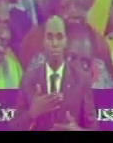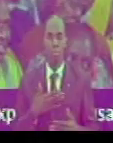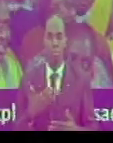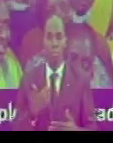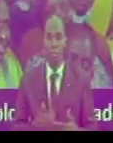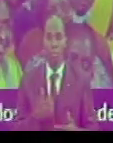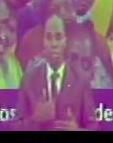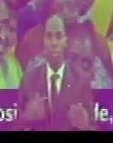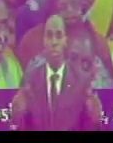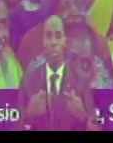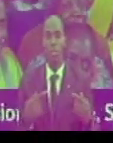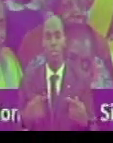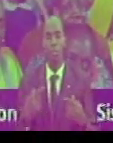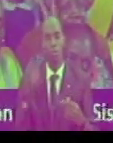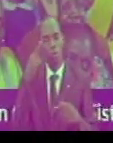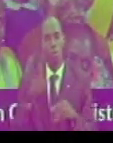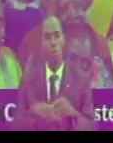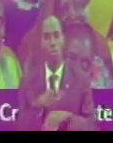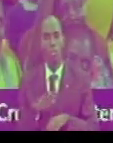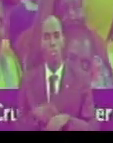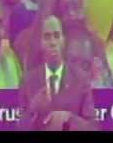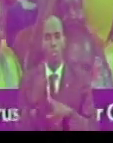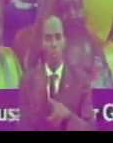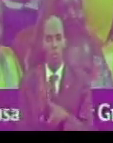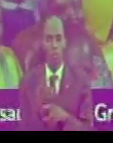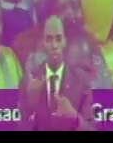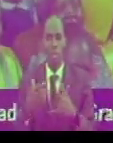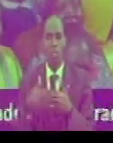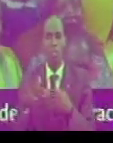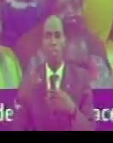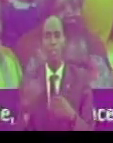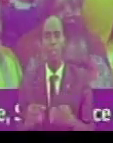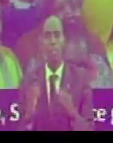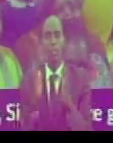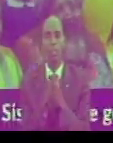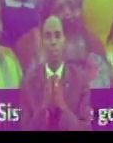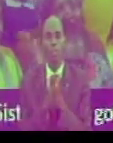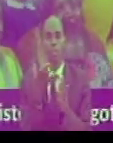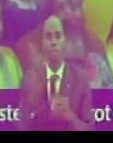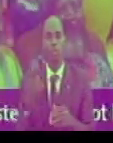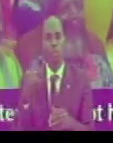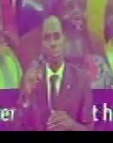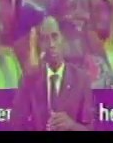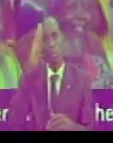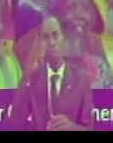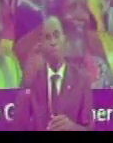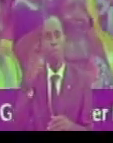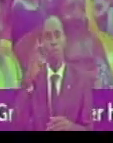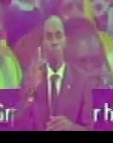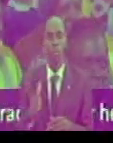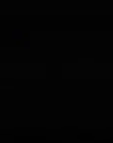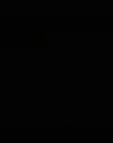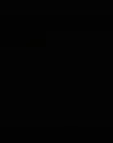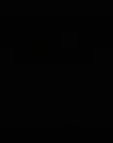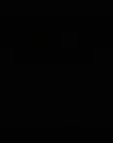can breathe well. Praise the Lord. And also from the GS Facebook page, this is coming from